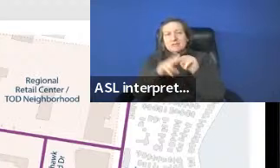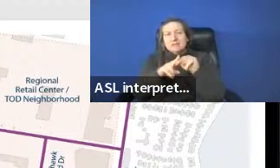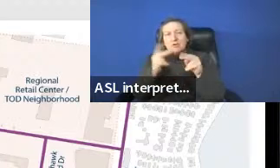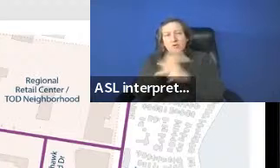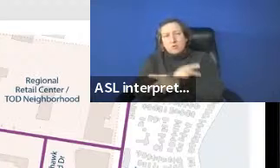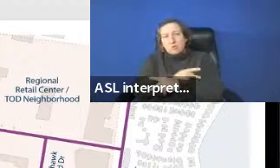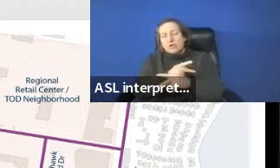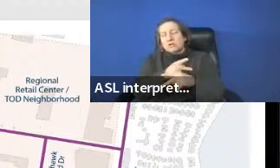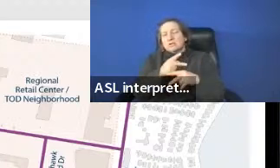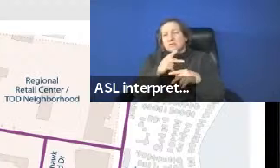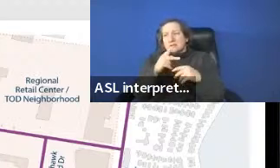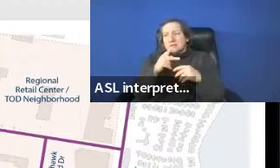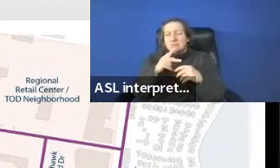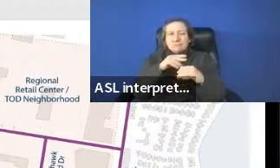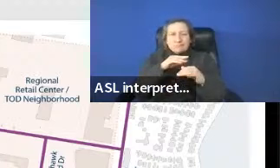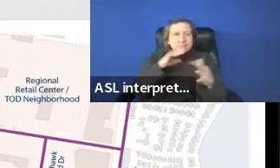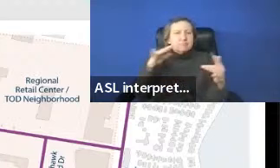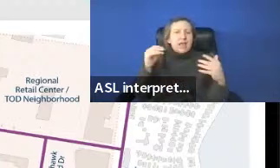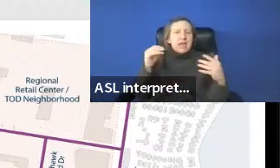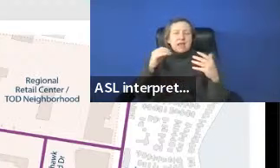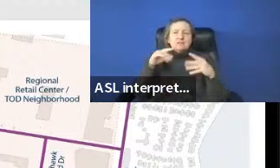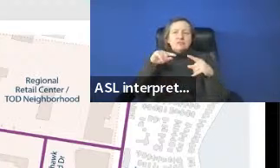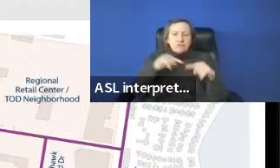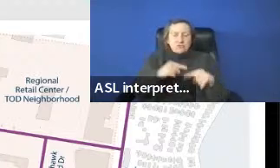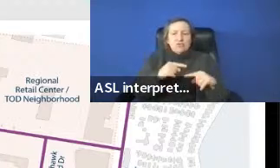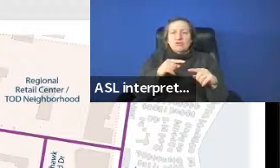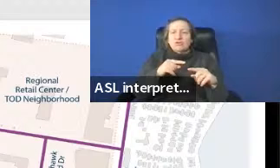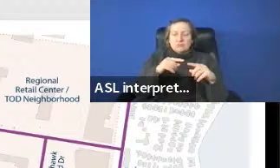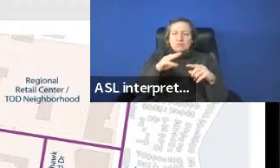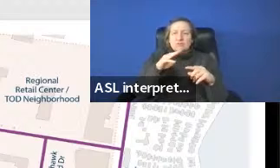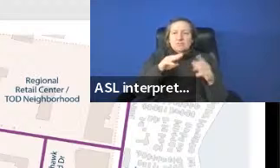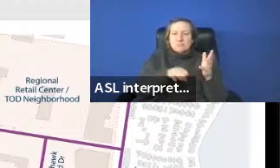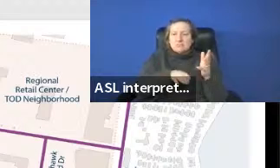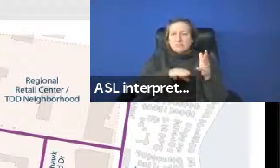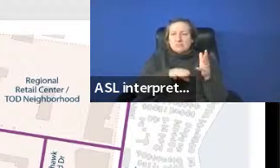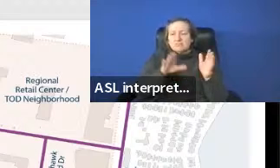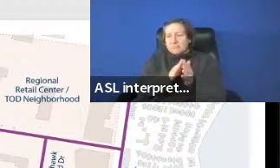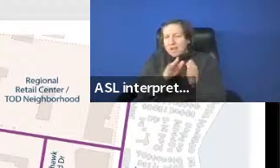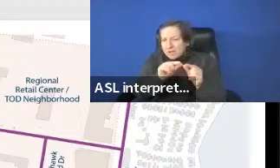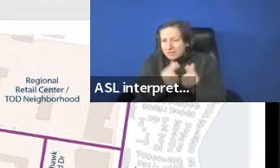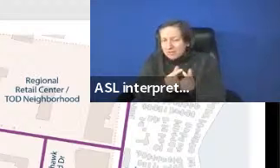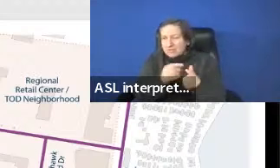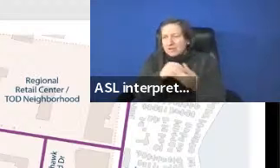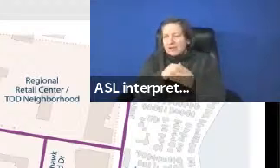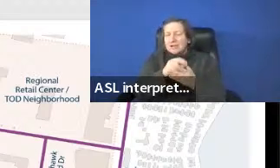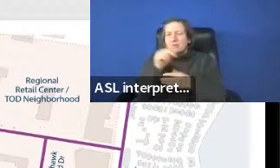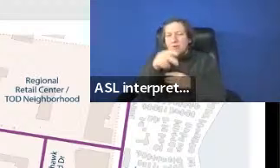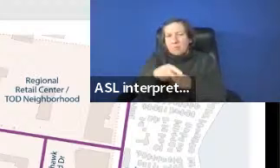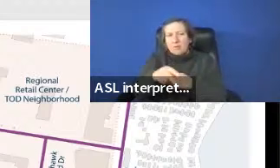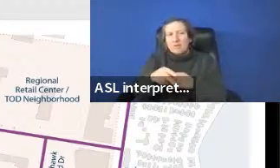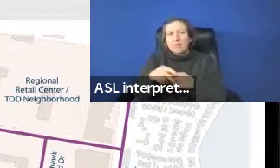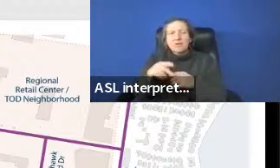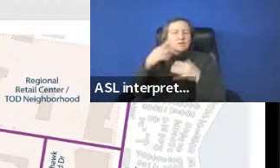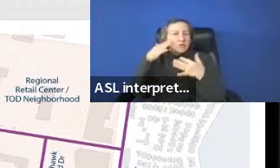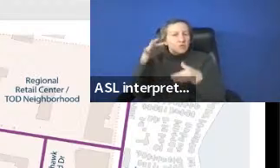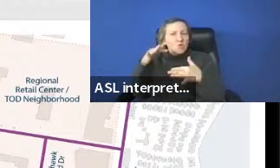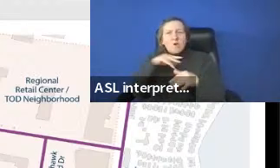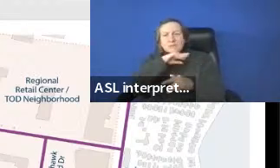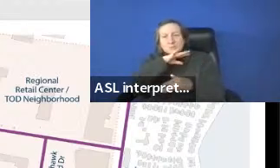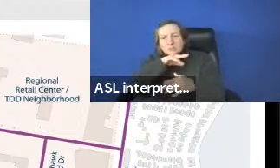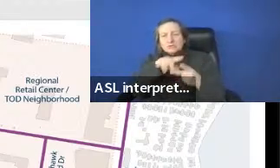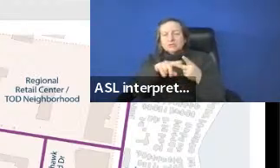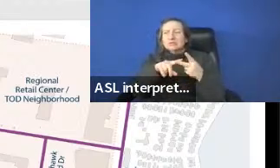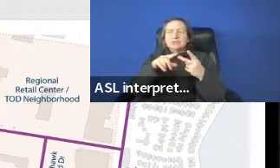vulnerable minority communities in North Portland. And there's also concern for noise pollution and increased traffic congestion